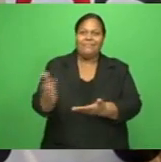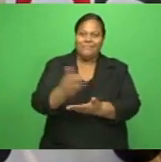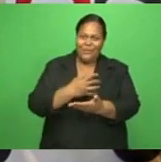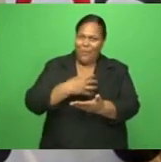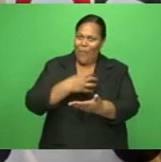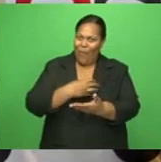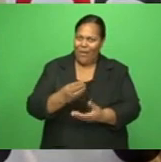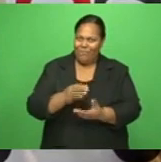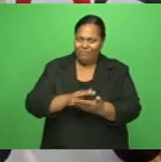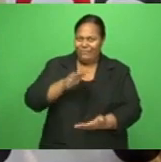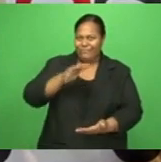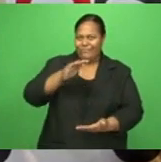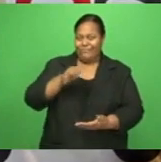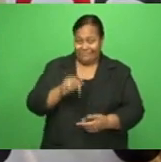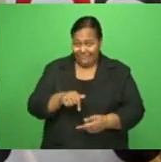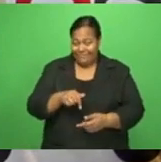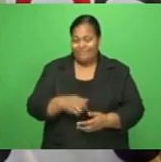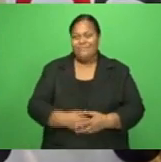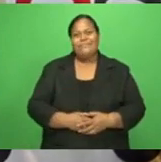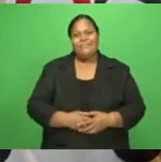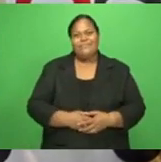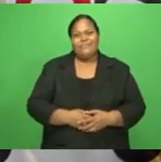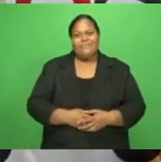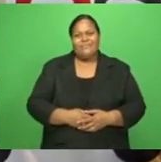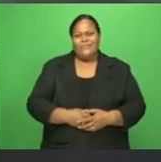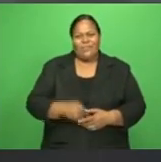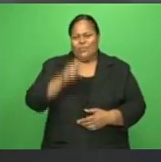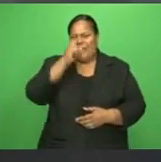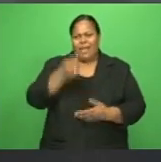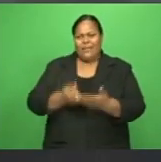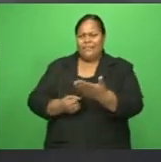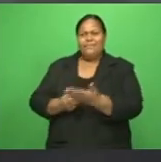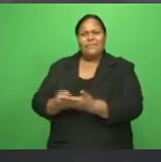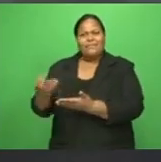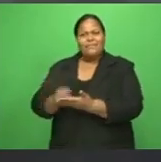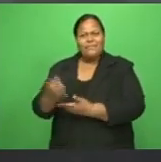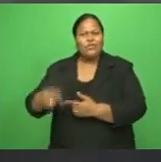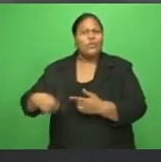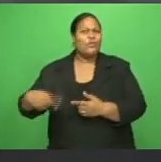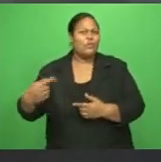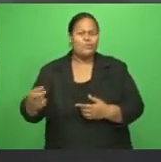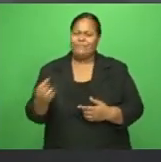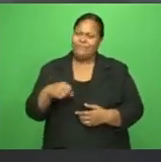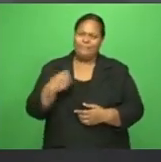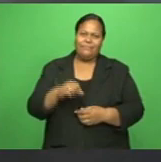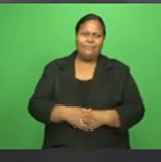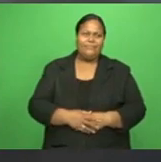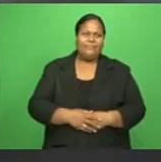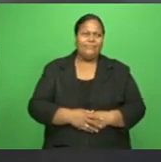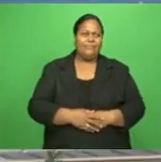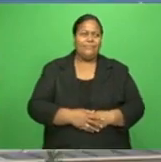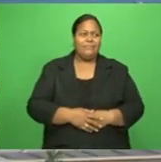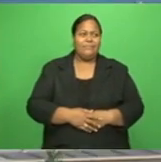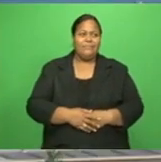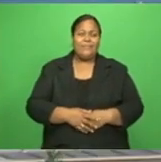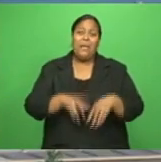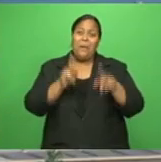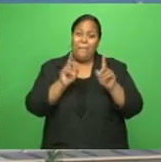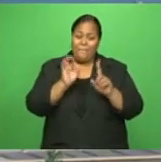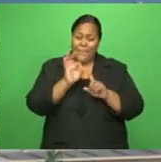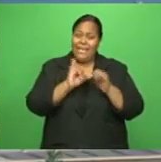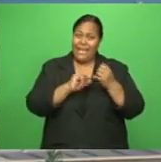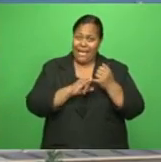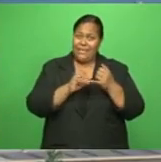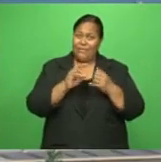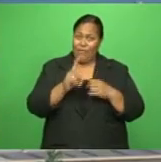revenue generation. It should not really go to the expenditure. Permanent Secretary for Economy Makareta Konrote had earlier stated that the